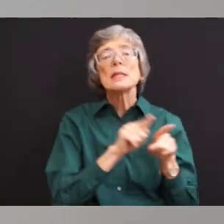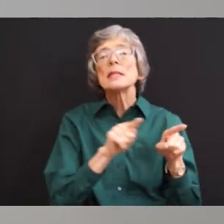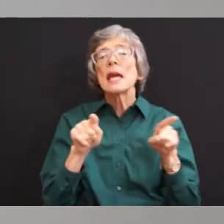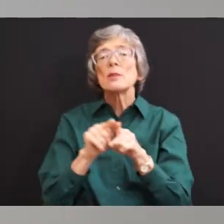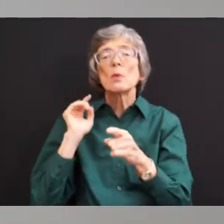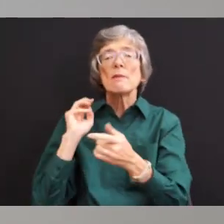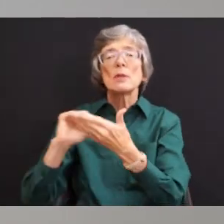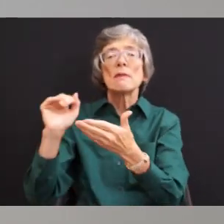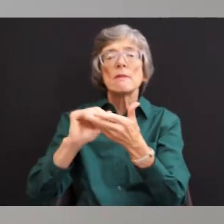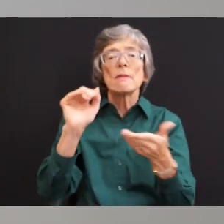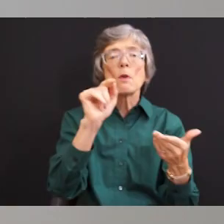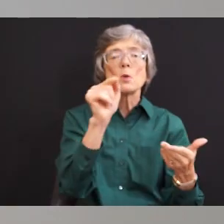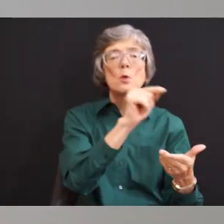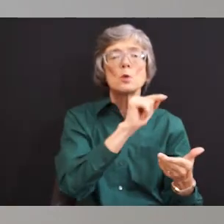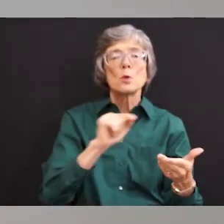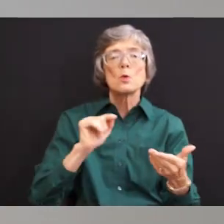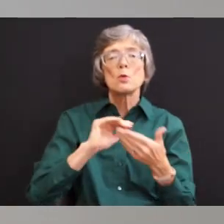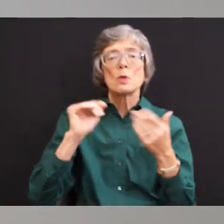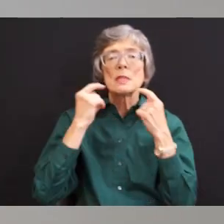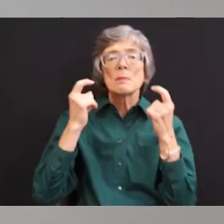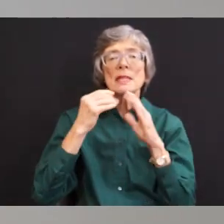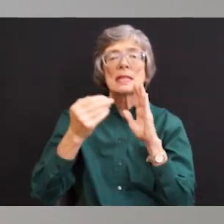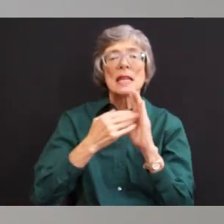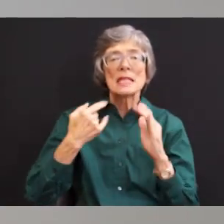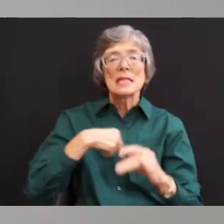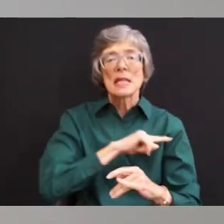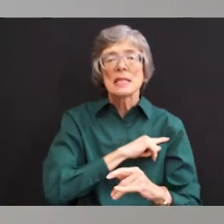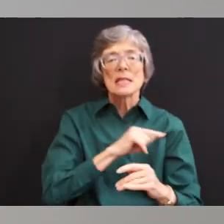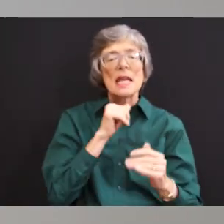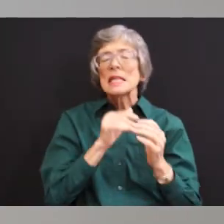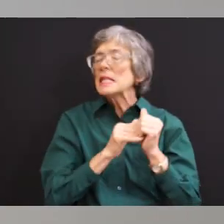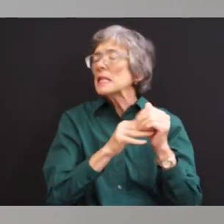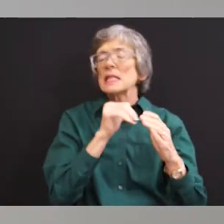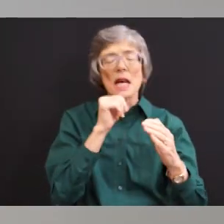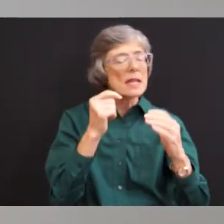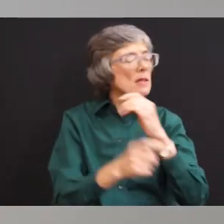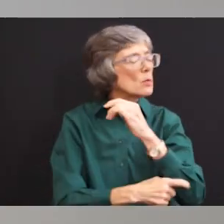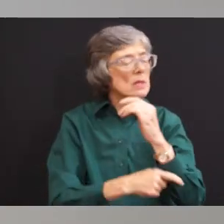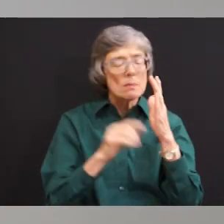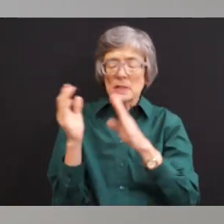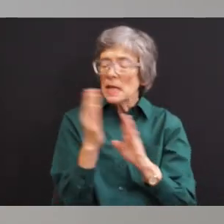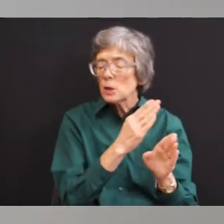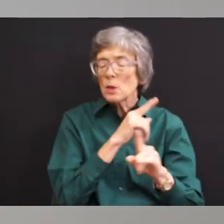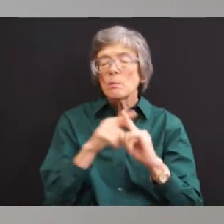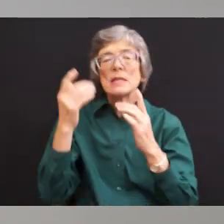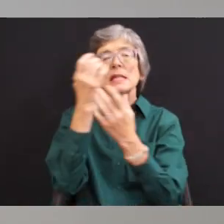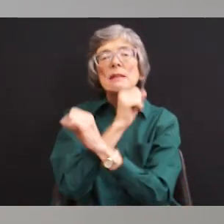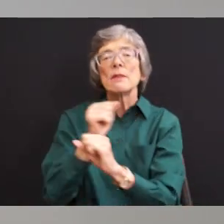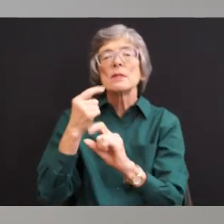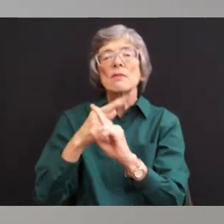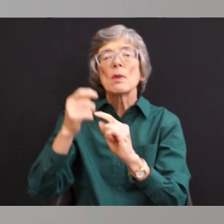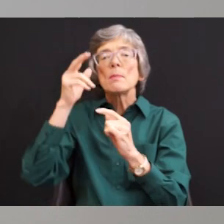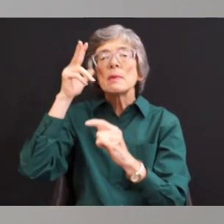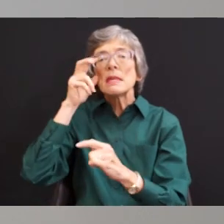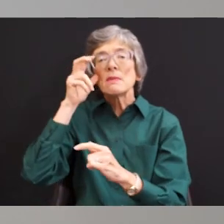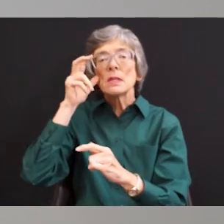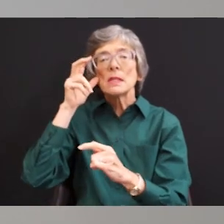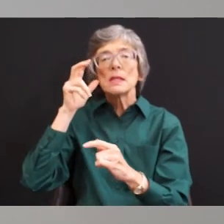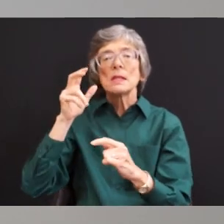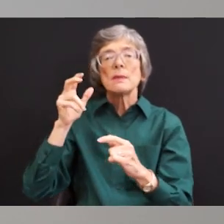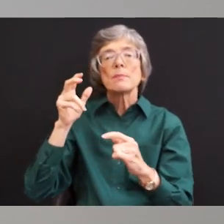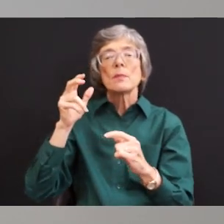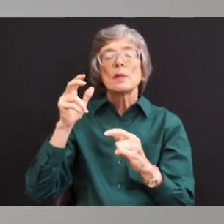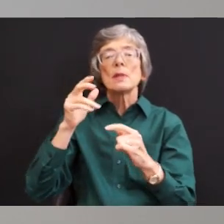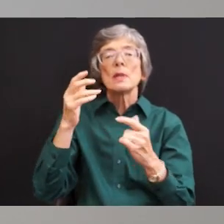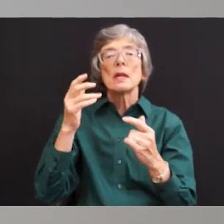as we forgive those who trespass against us. And lead us not into temptation, but deliver us from evil. Deliver us, Lord, we pray, from